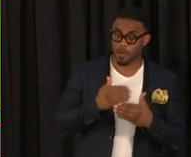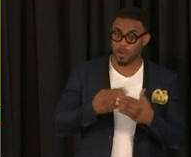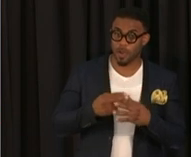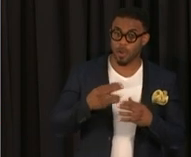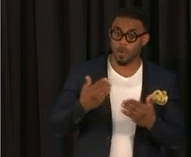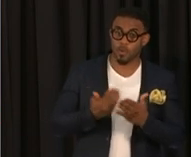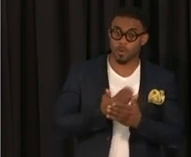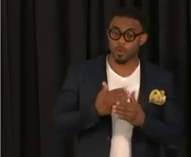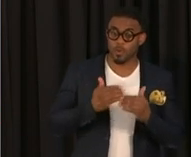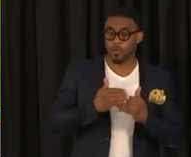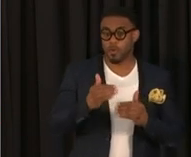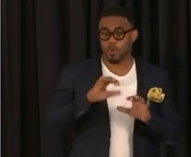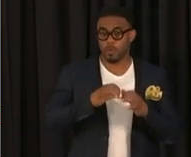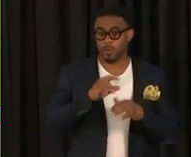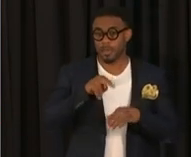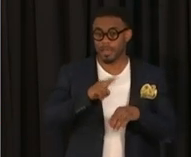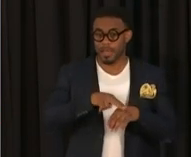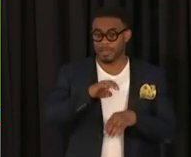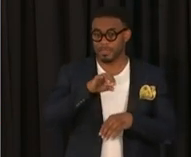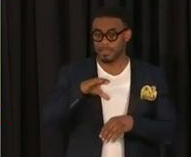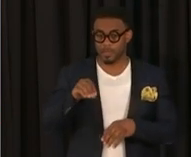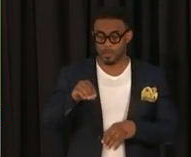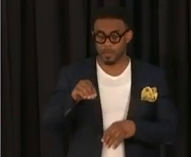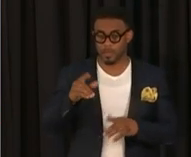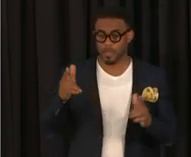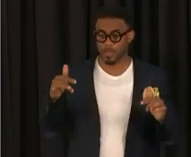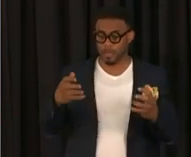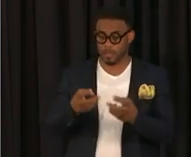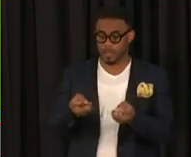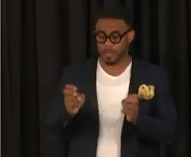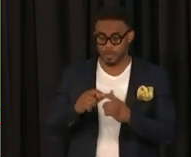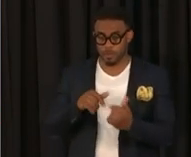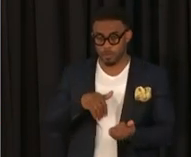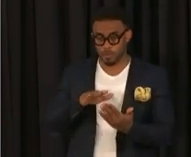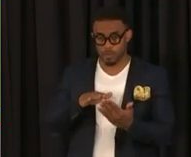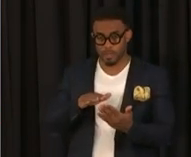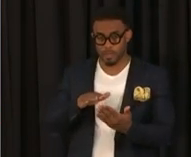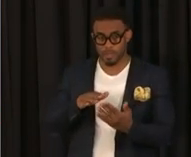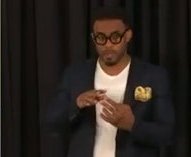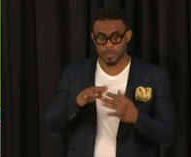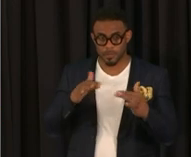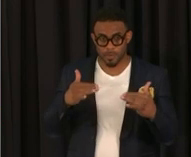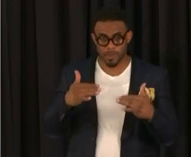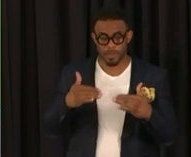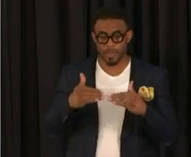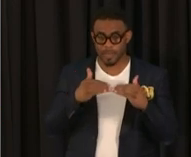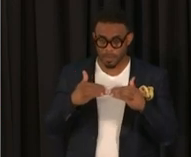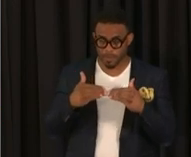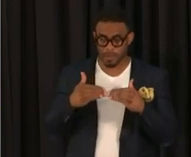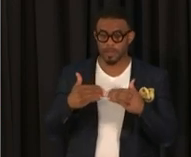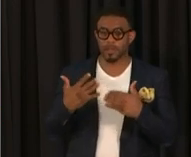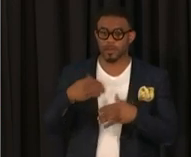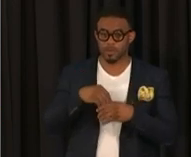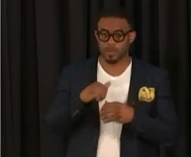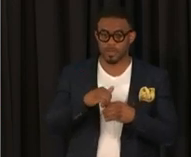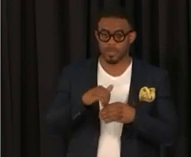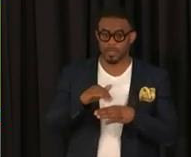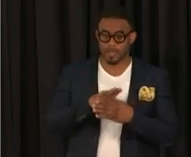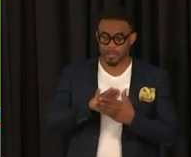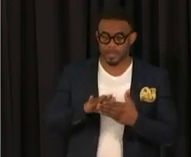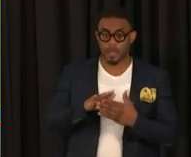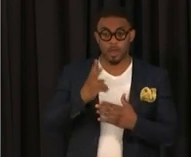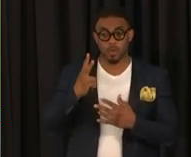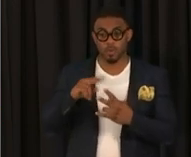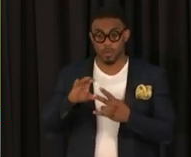called Renewables Forward, where it's a group of national CEOs that have come together to address diversity, equity, inclusion in the clean energy industry, of